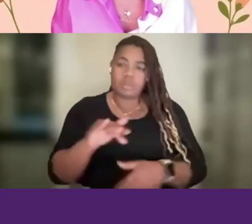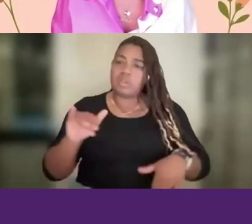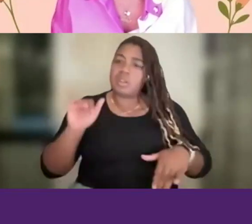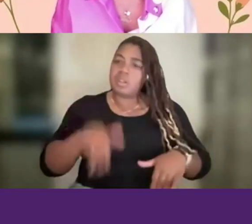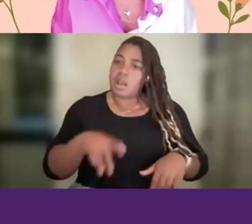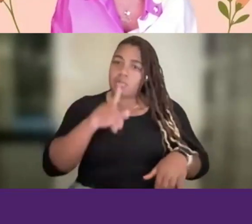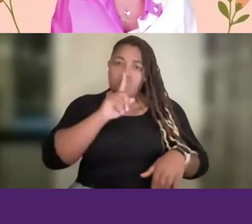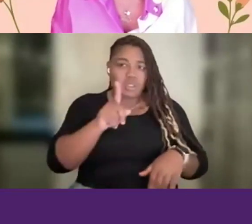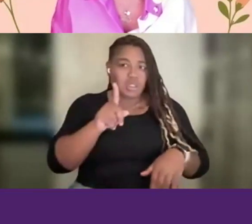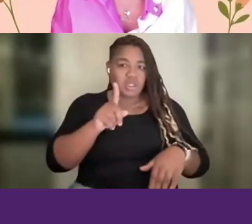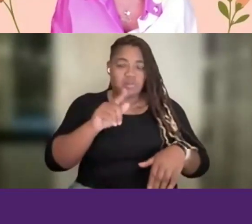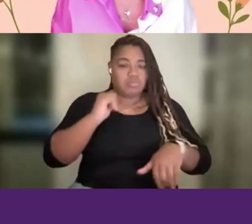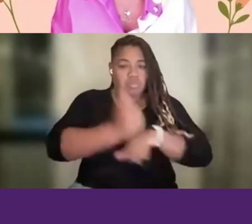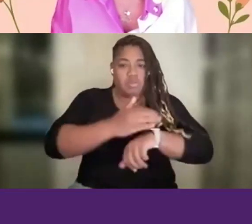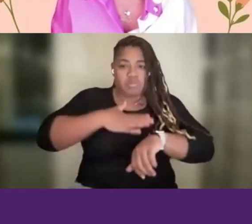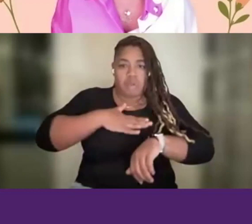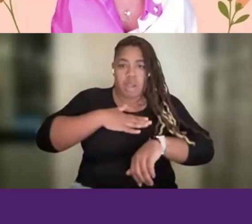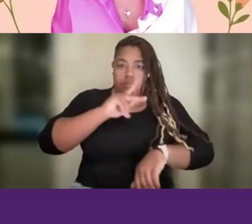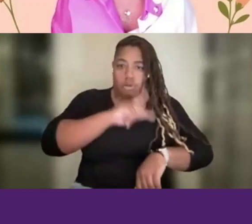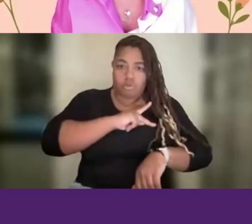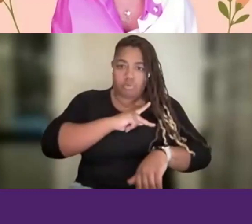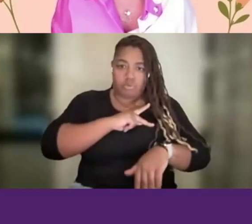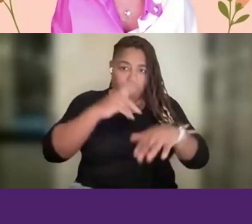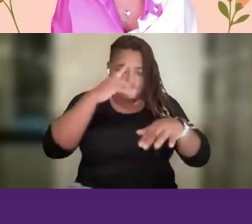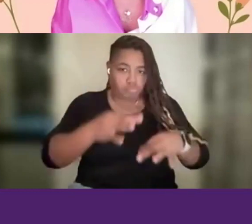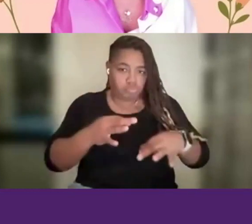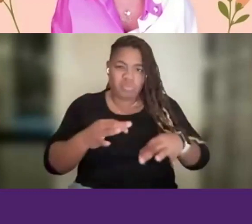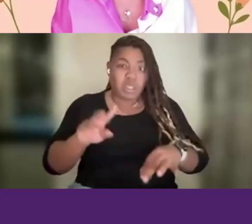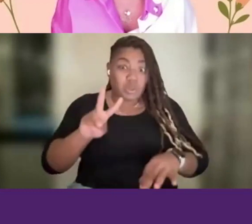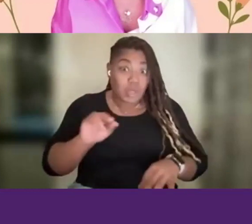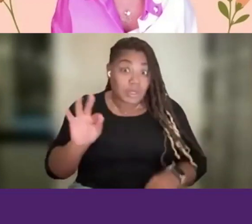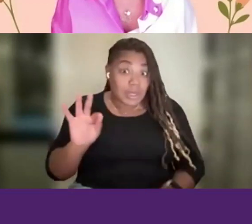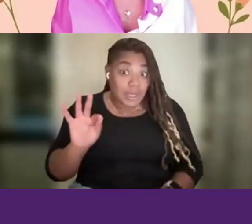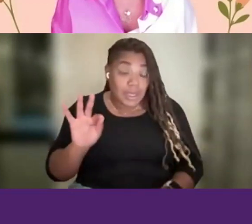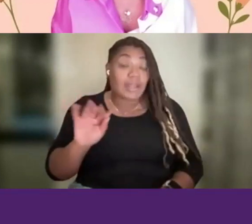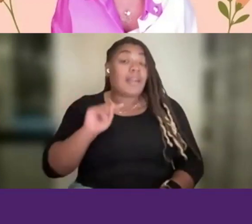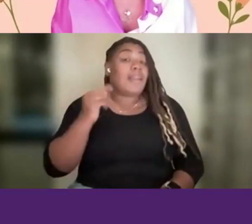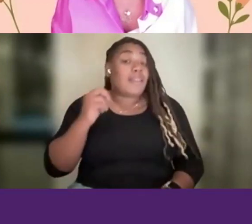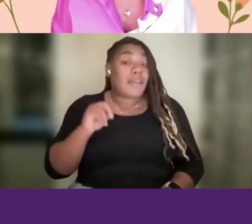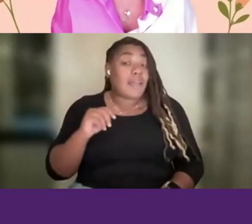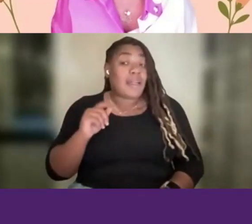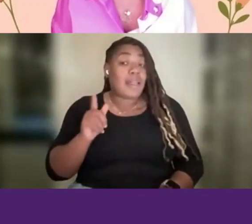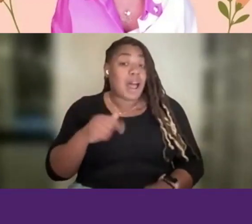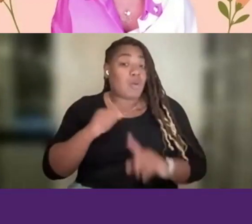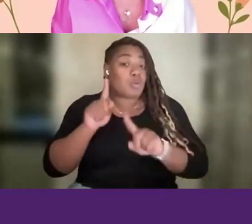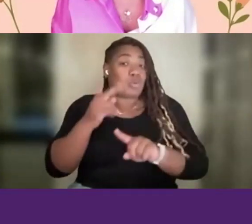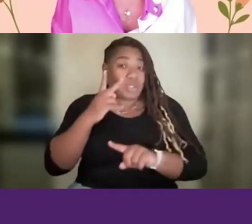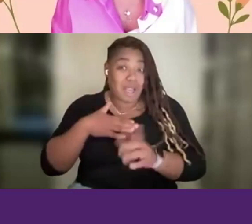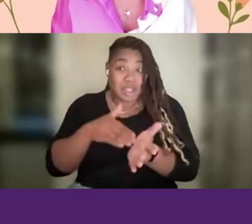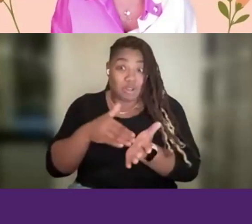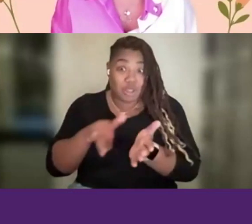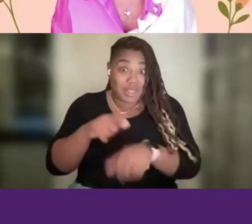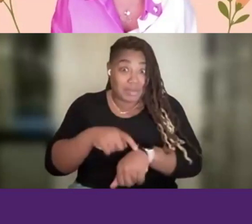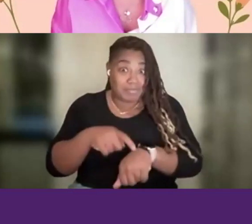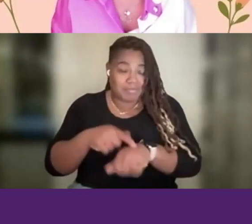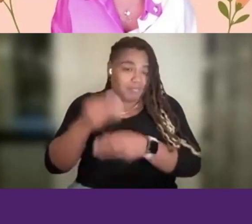on personal choice, but this was back in 2009. And when I went to see my doctor then, I was informed